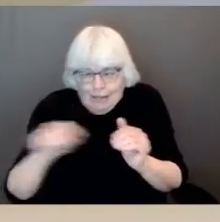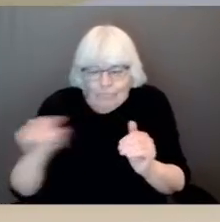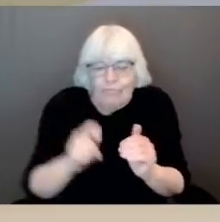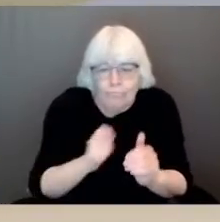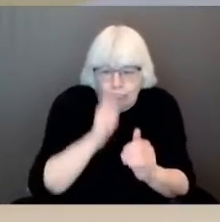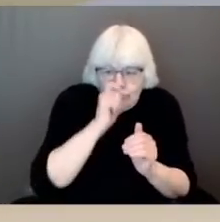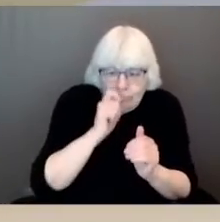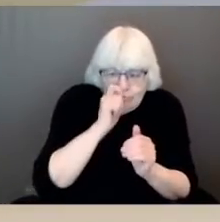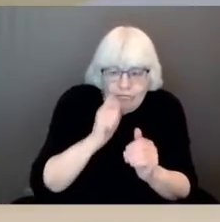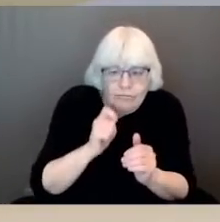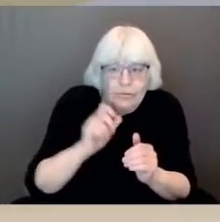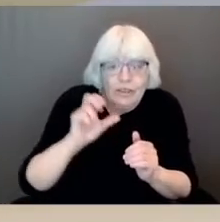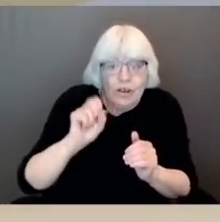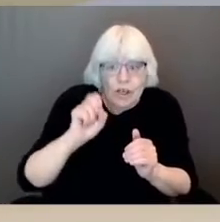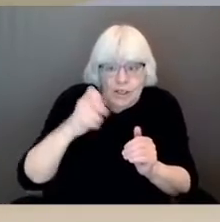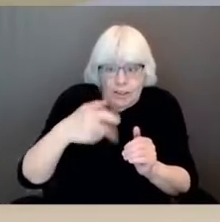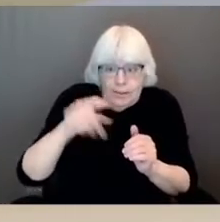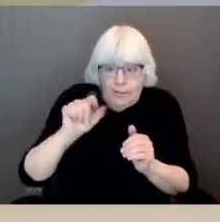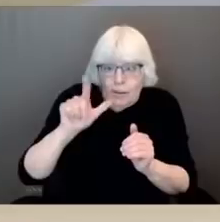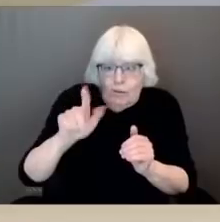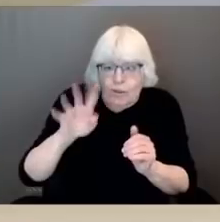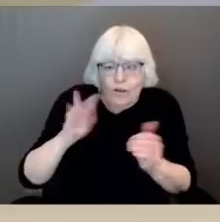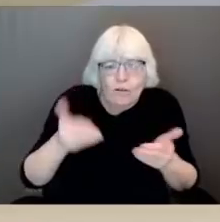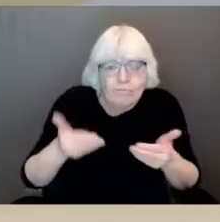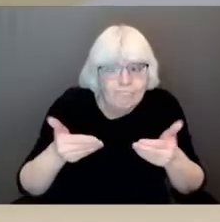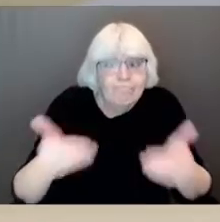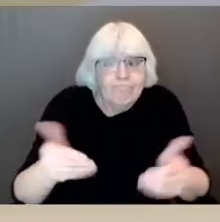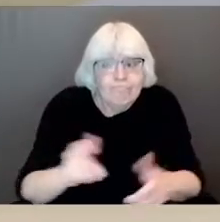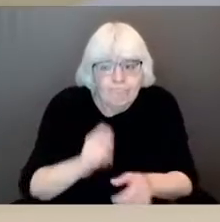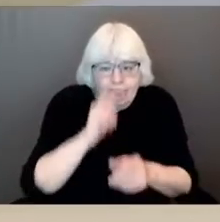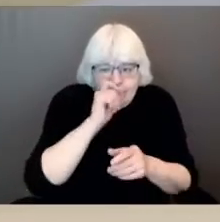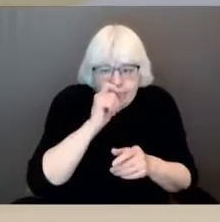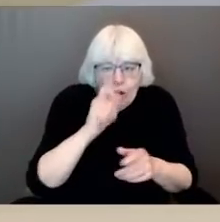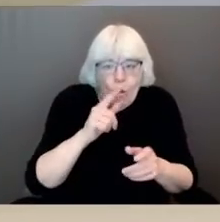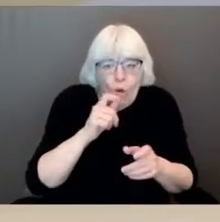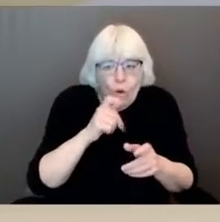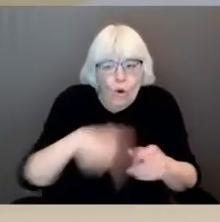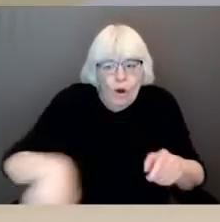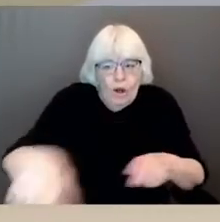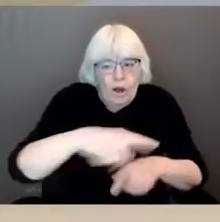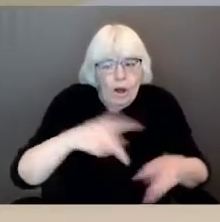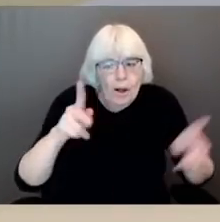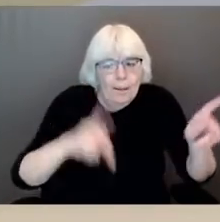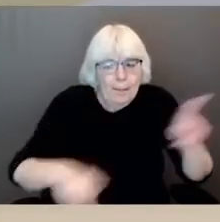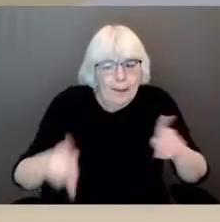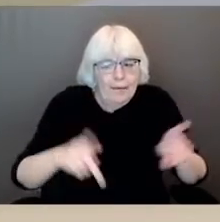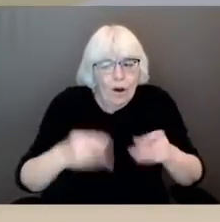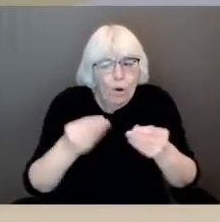for frontline service providers. And we've gone through the list before, and these include